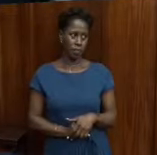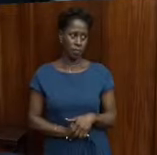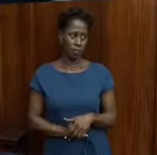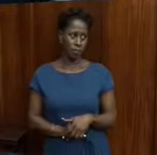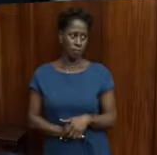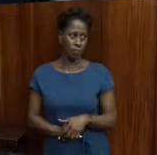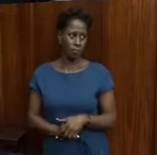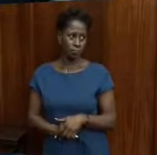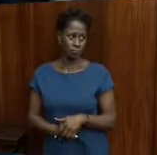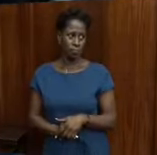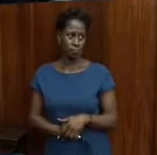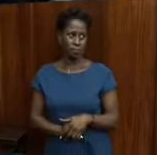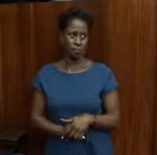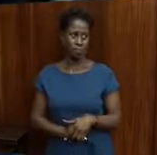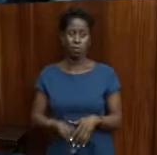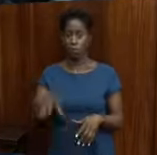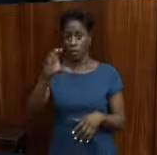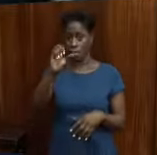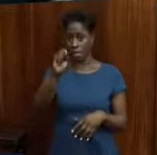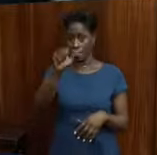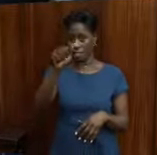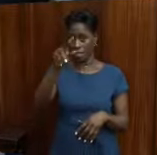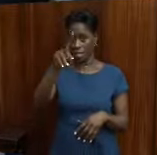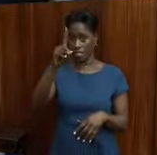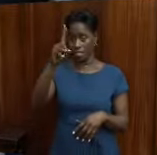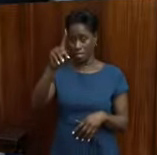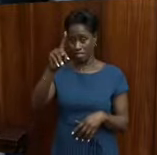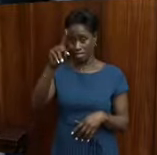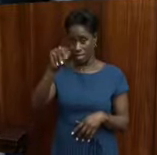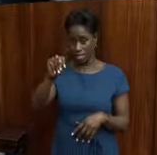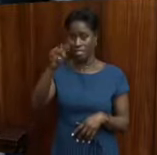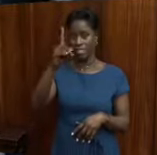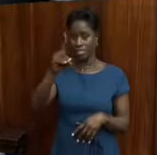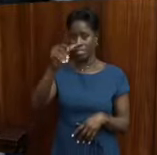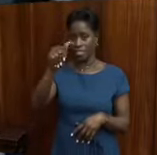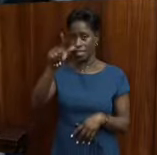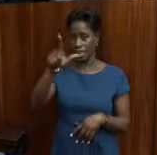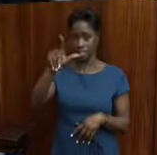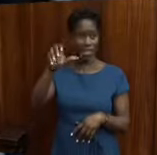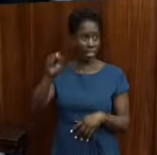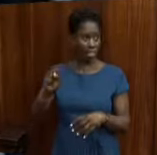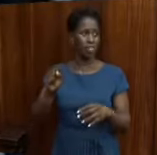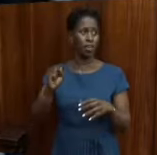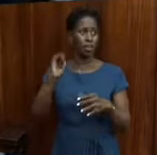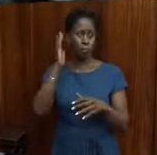from the CEO of Sanders confirming that development.